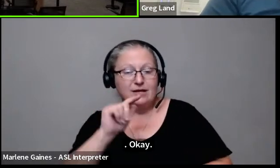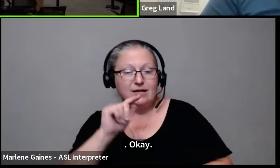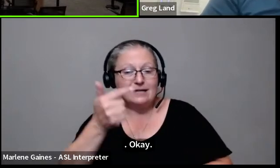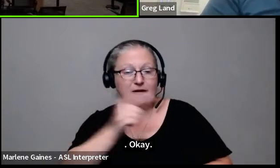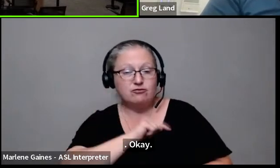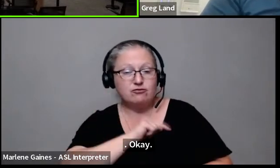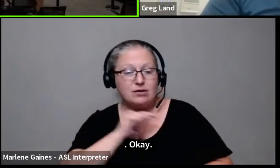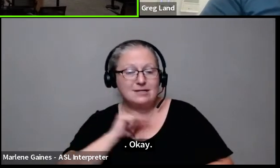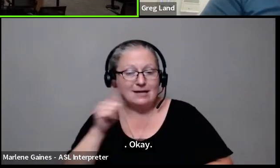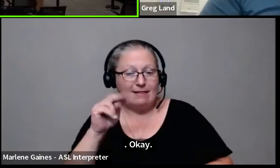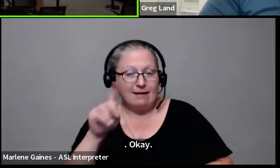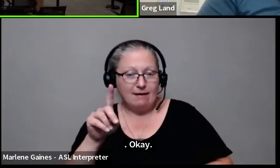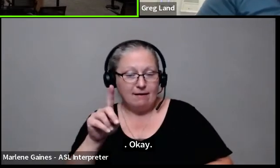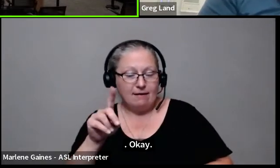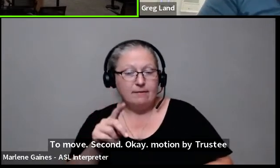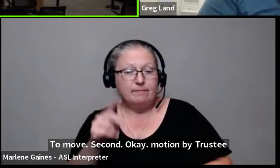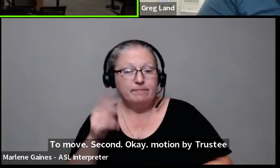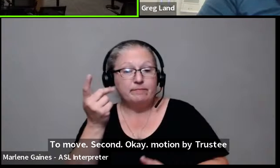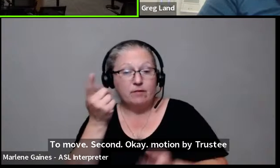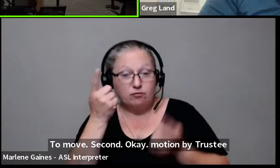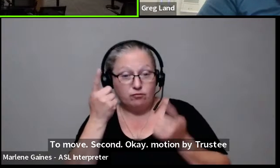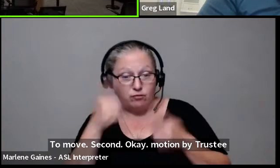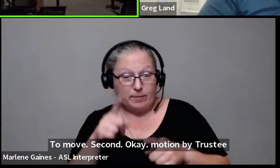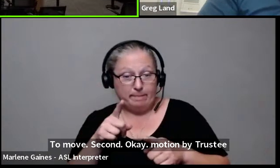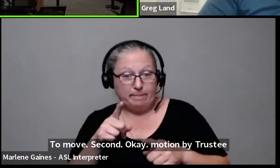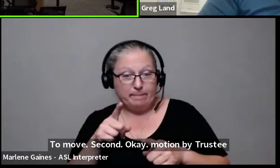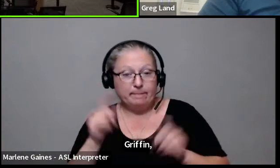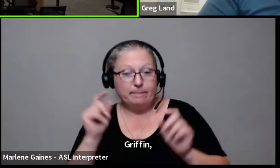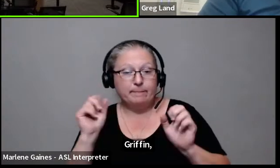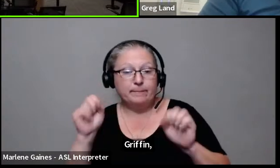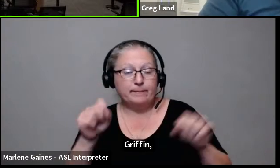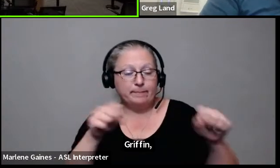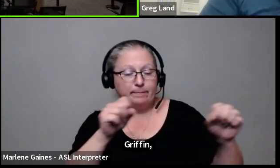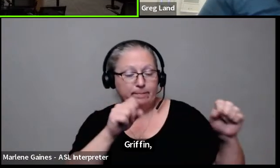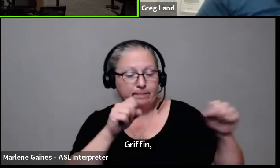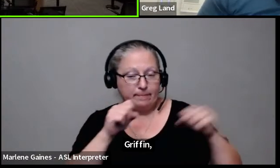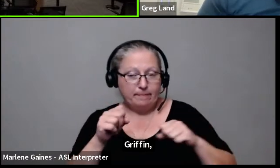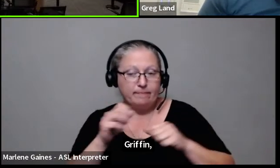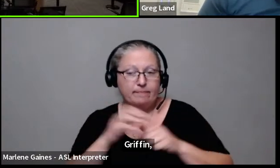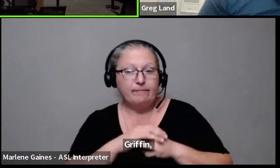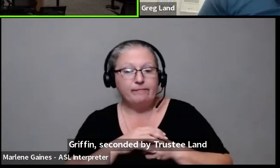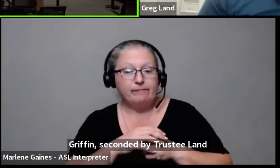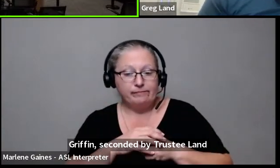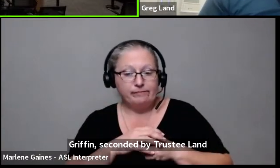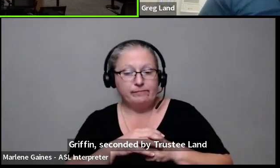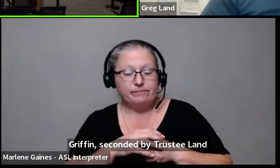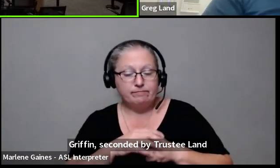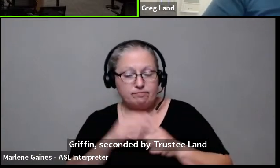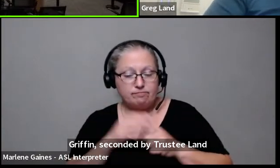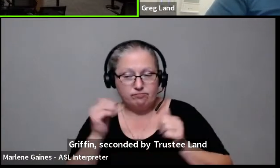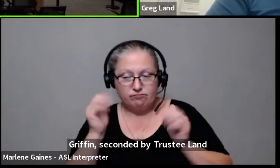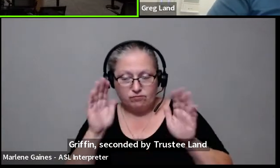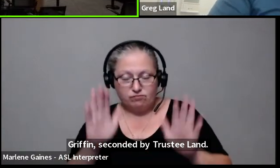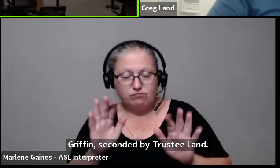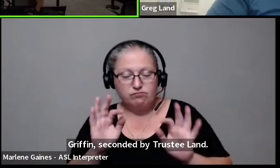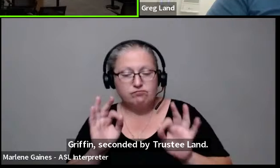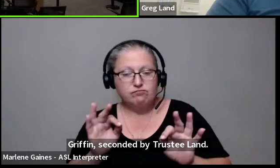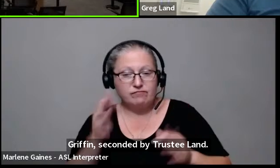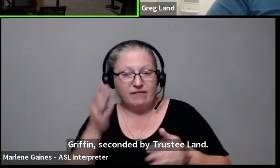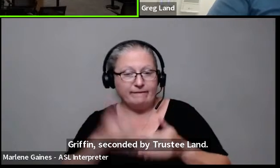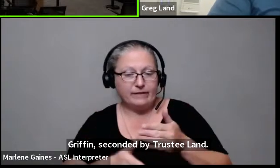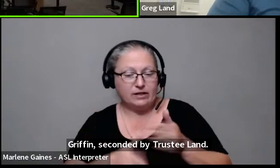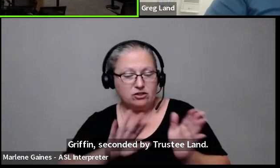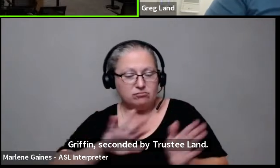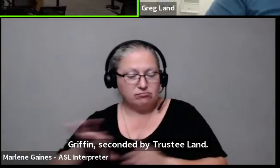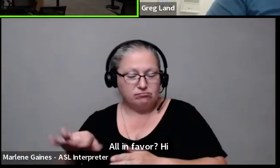Griffin, seconded by trustee Land. All in favor? Aye. Aye. Great, motion carries. And we're finished with